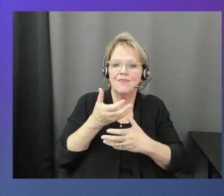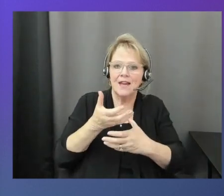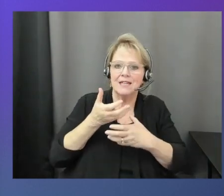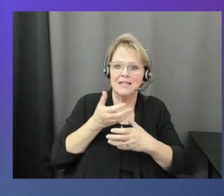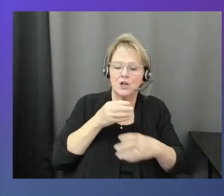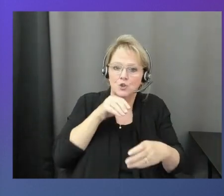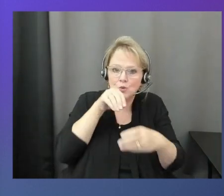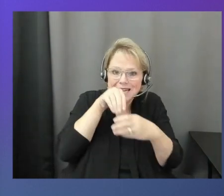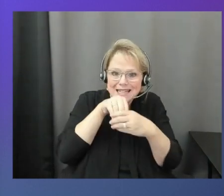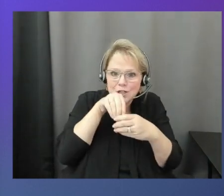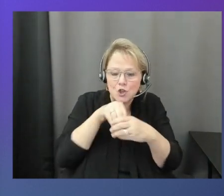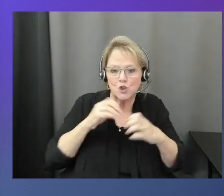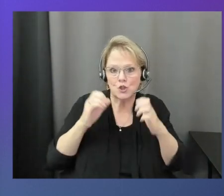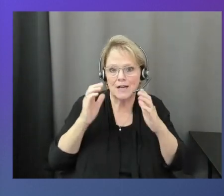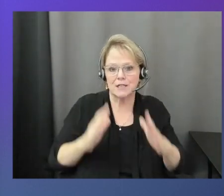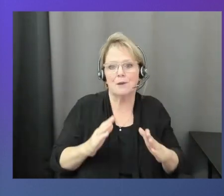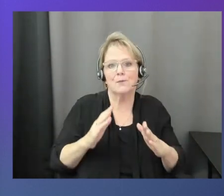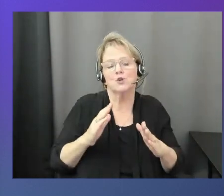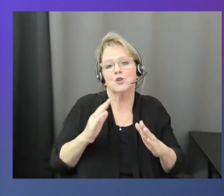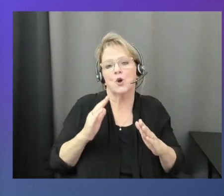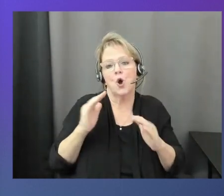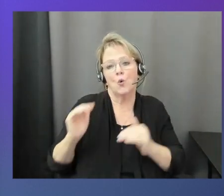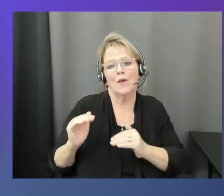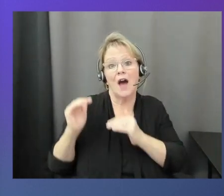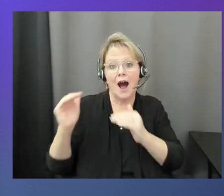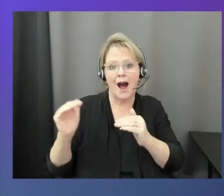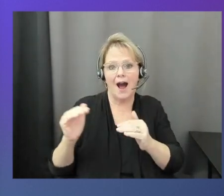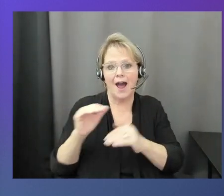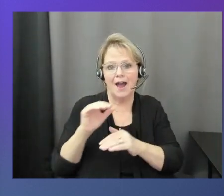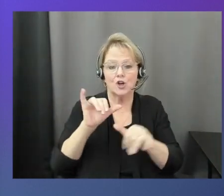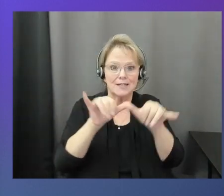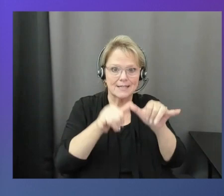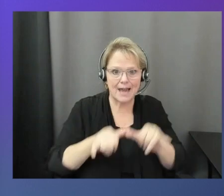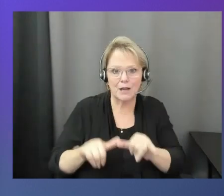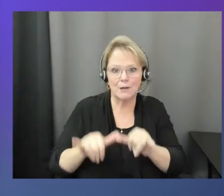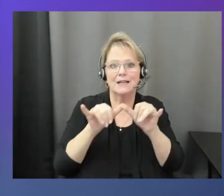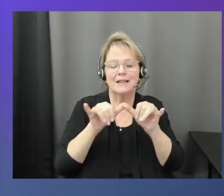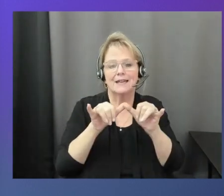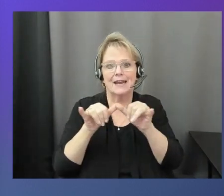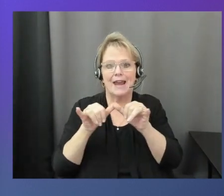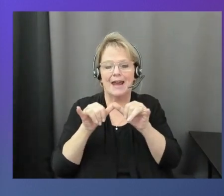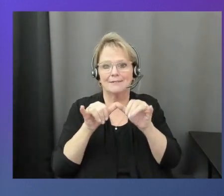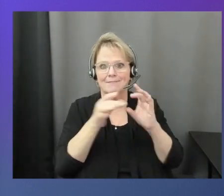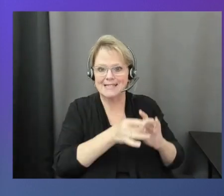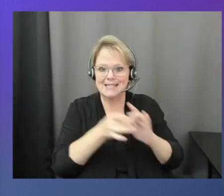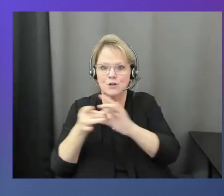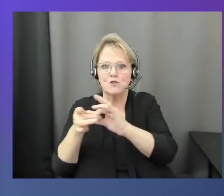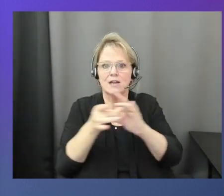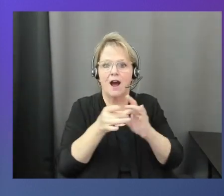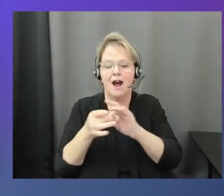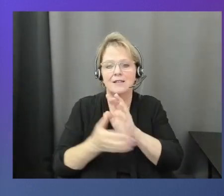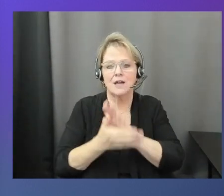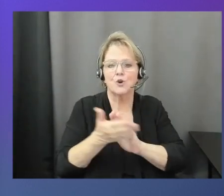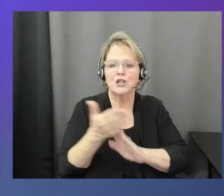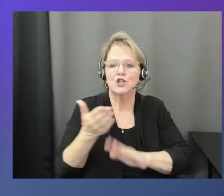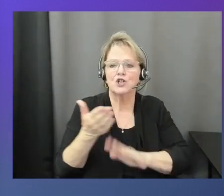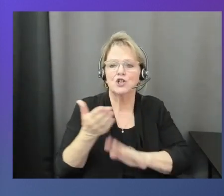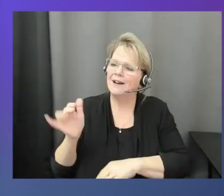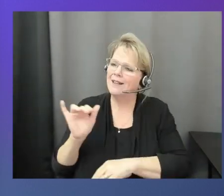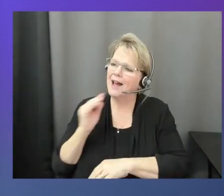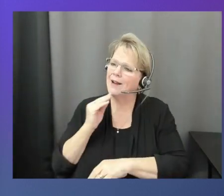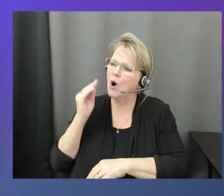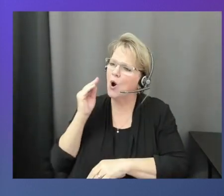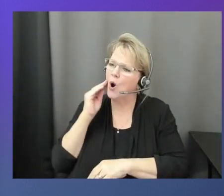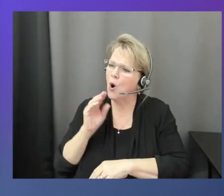higher scalability, and simplified operations. Well, you don't think like home drives. You don't want your home drives to be